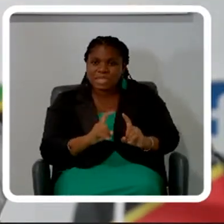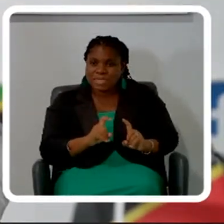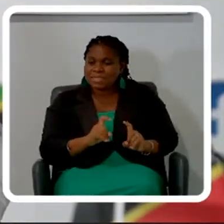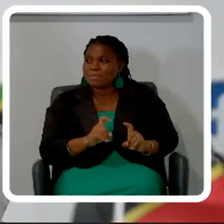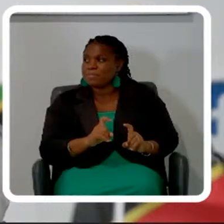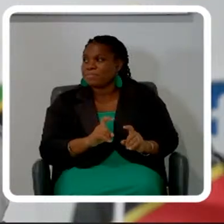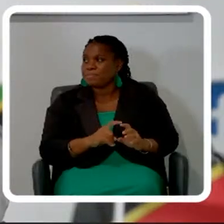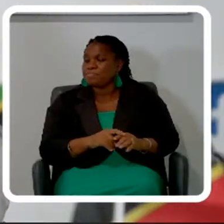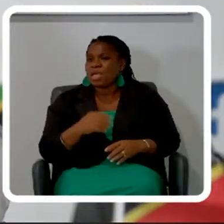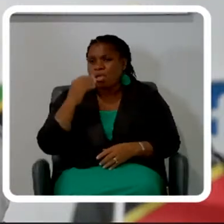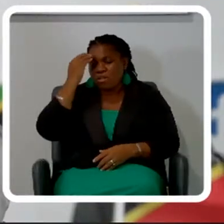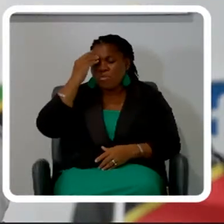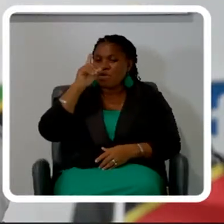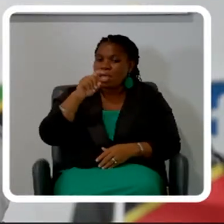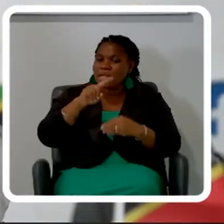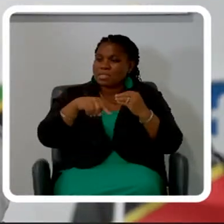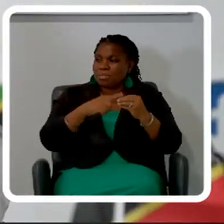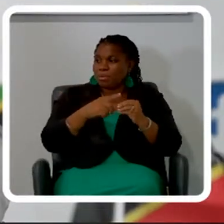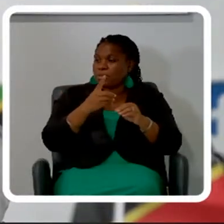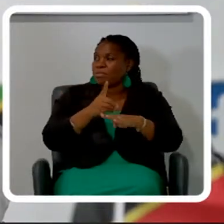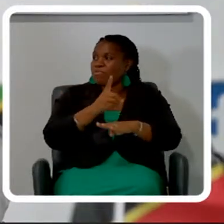the development bank,